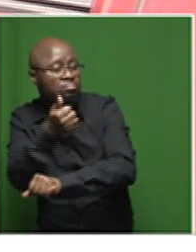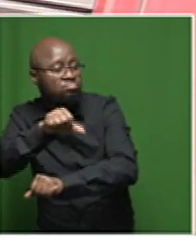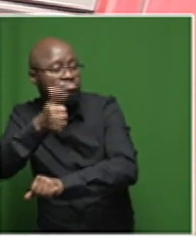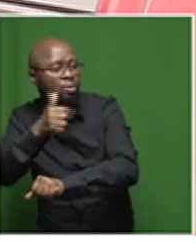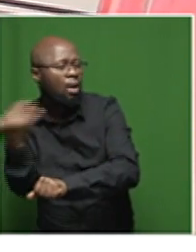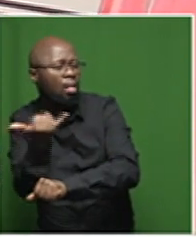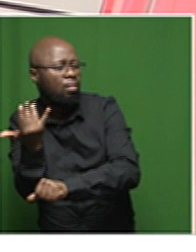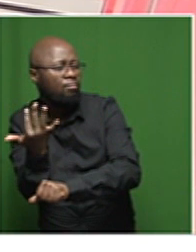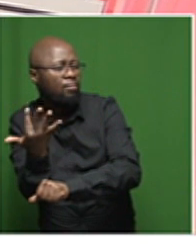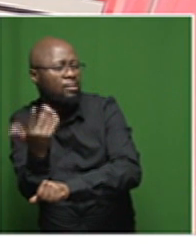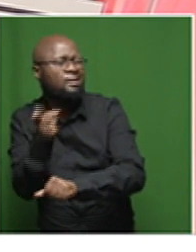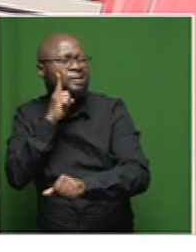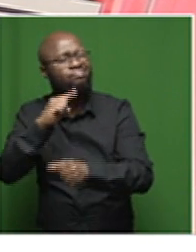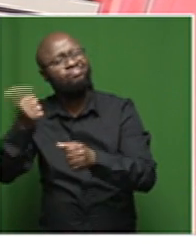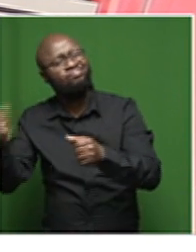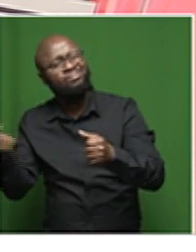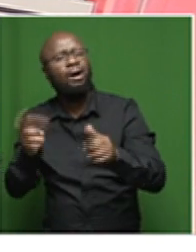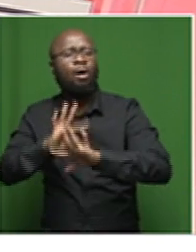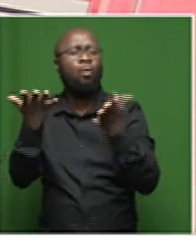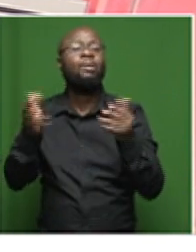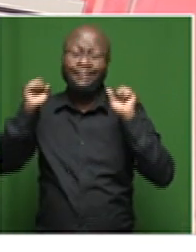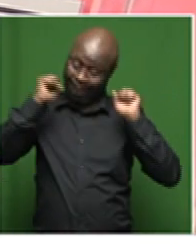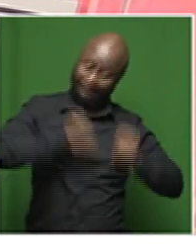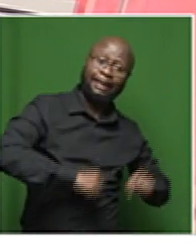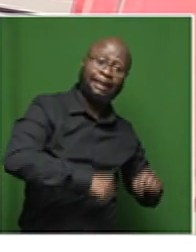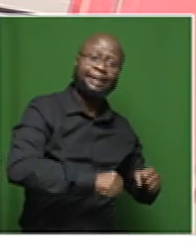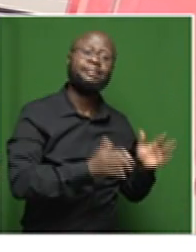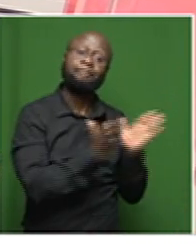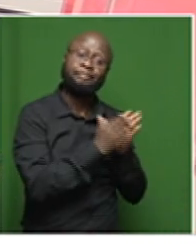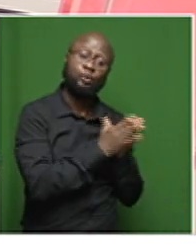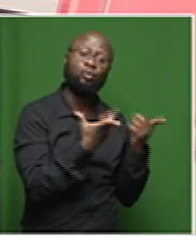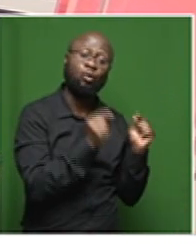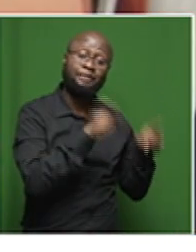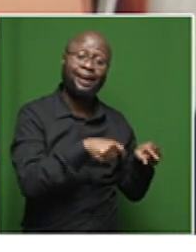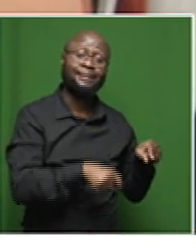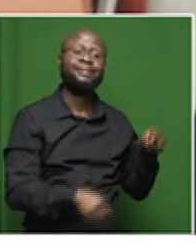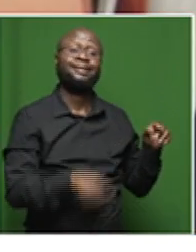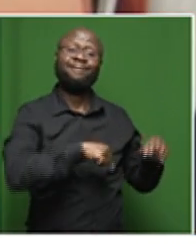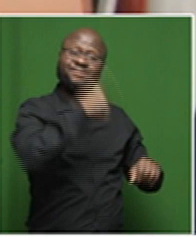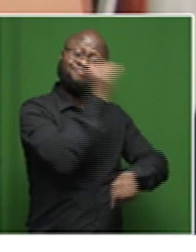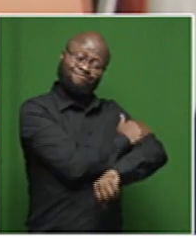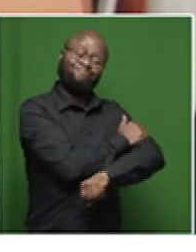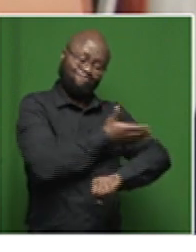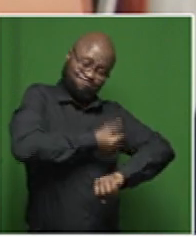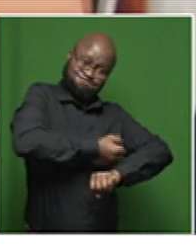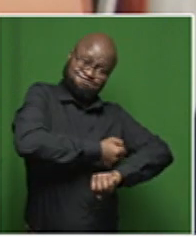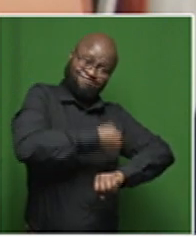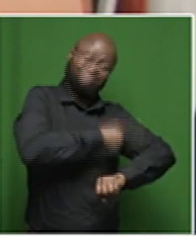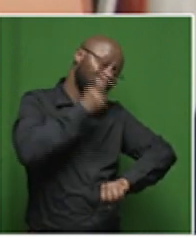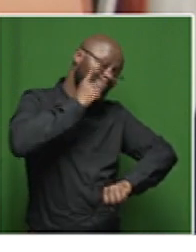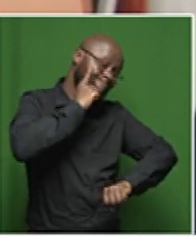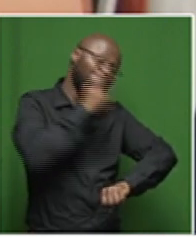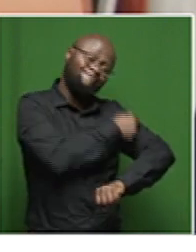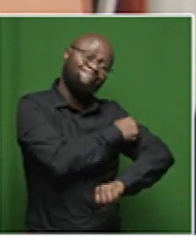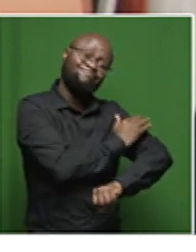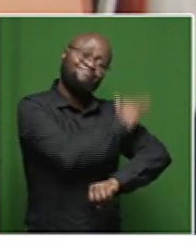Yes, that's exactly the whole concept of this presentation, that they need to get. But at that point,